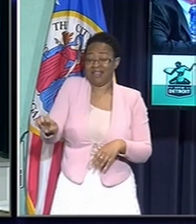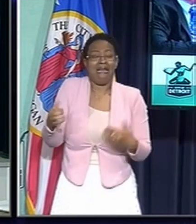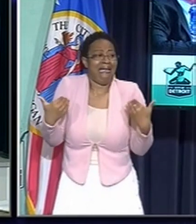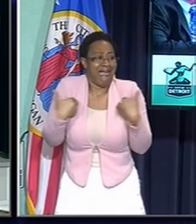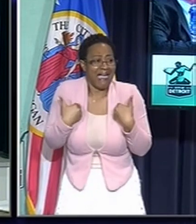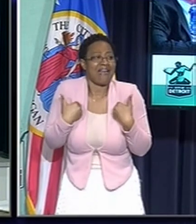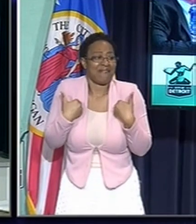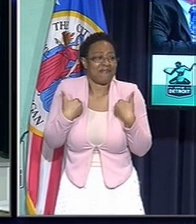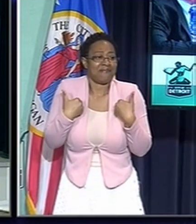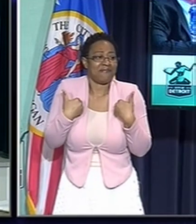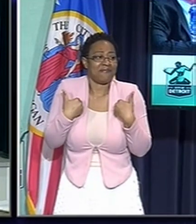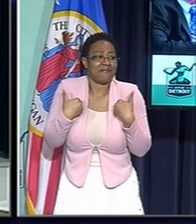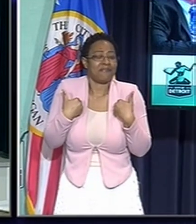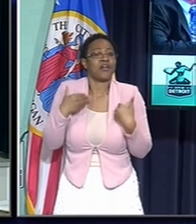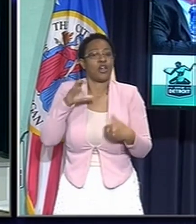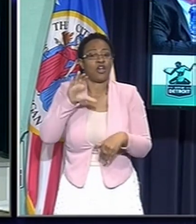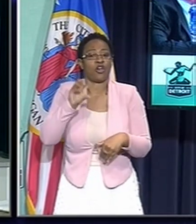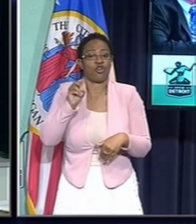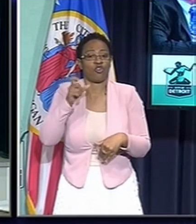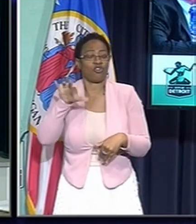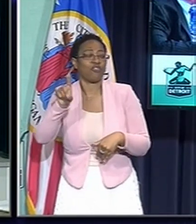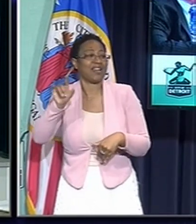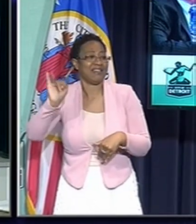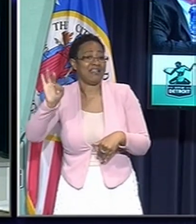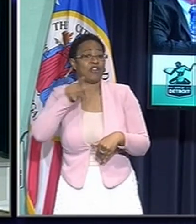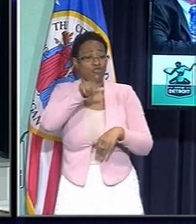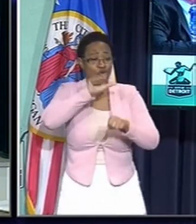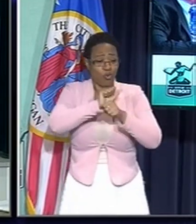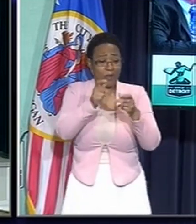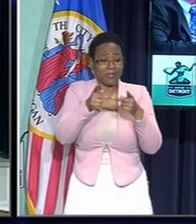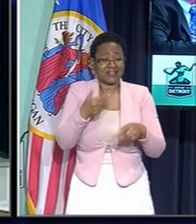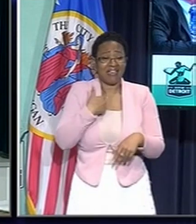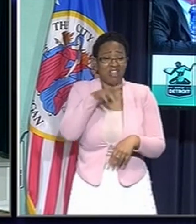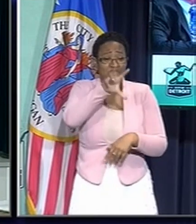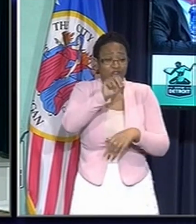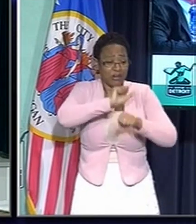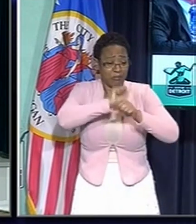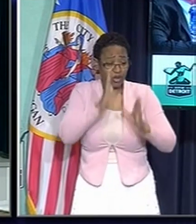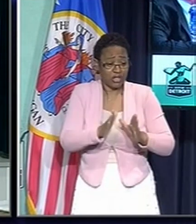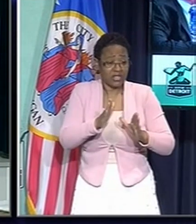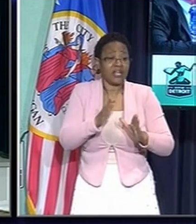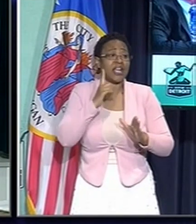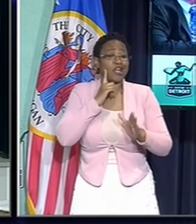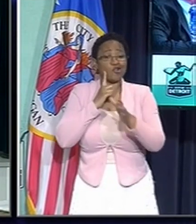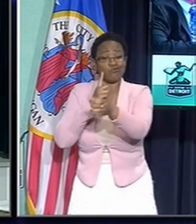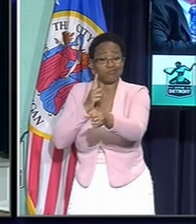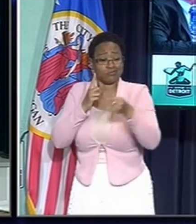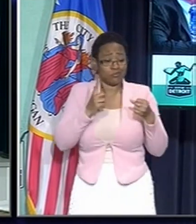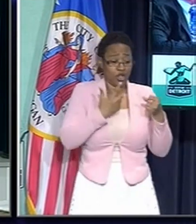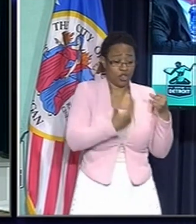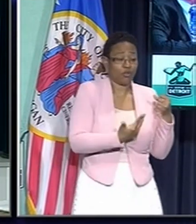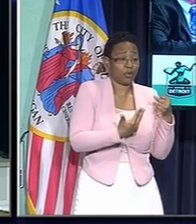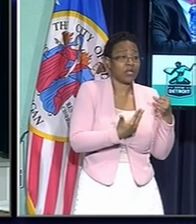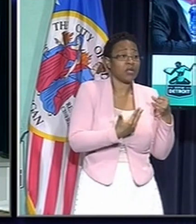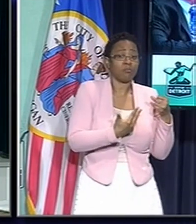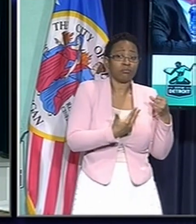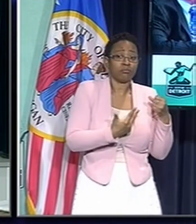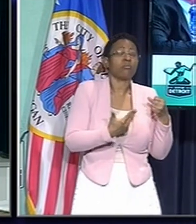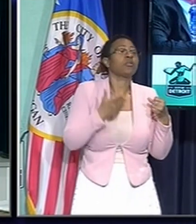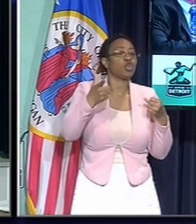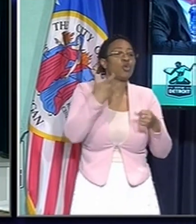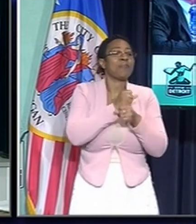virus. If you are at a workplace that has 30 employees and you can take those 3 out, you've